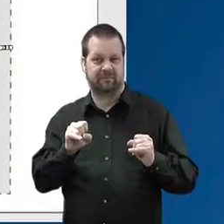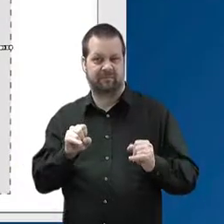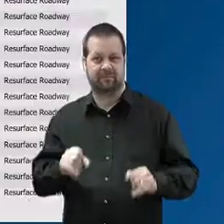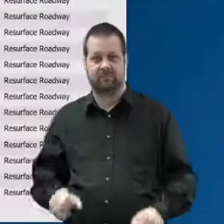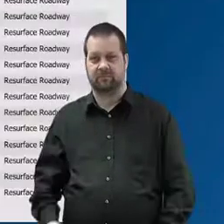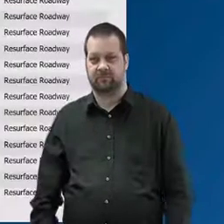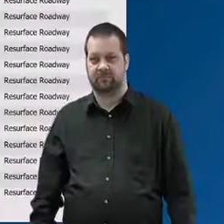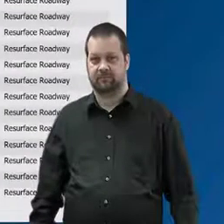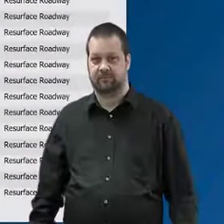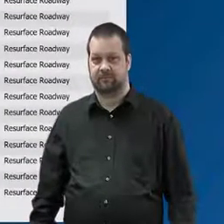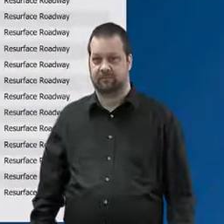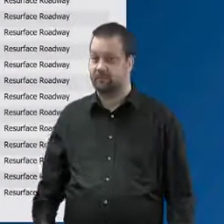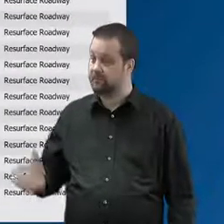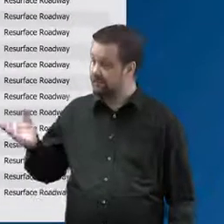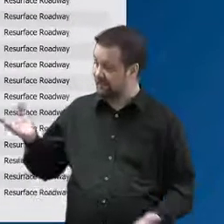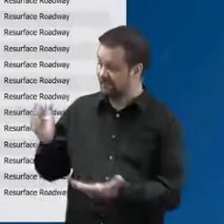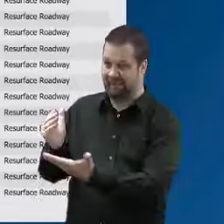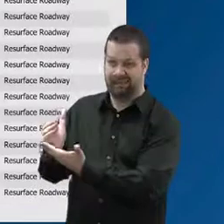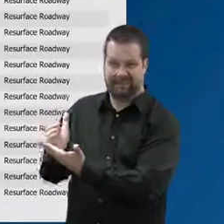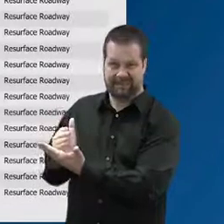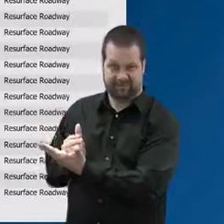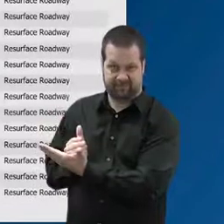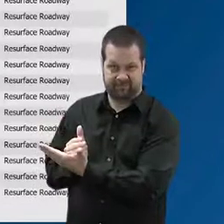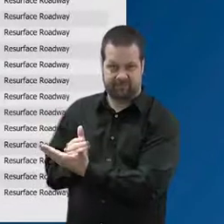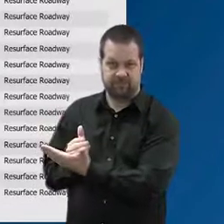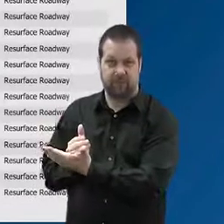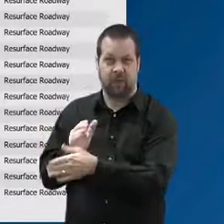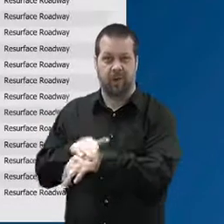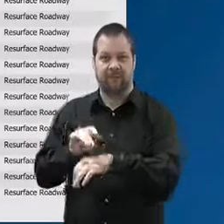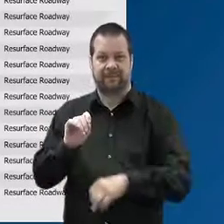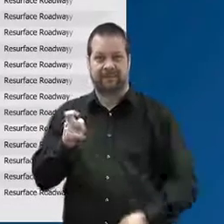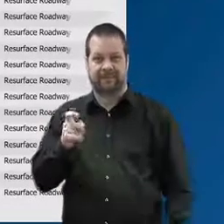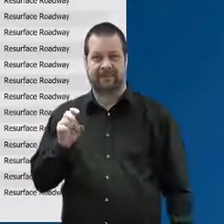Again, a list of these projects can be found on the TxDOT